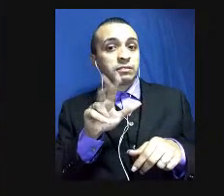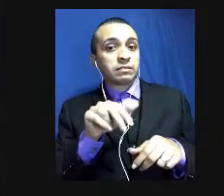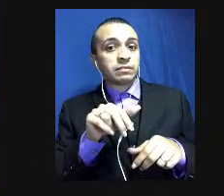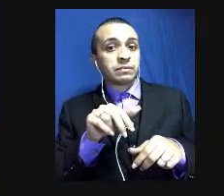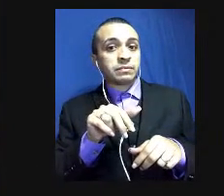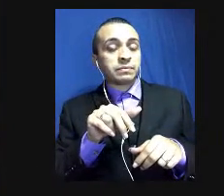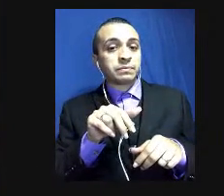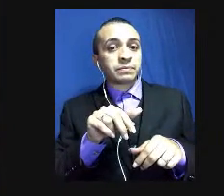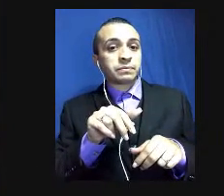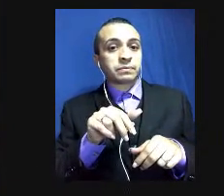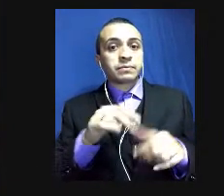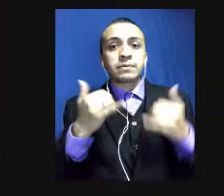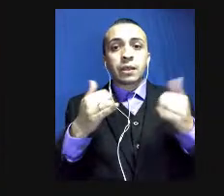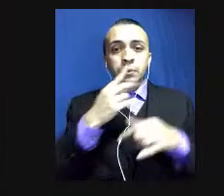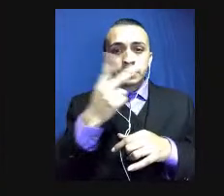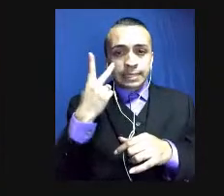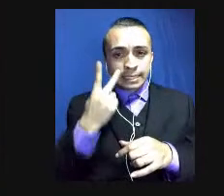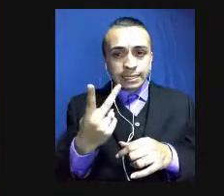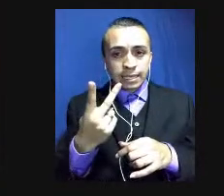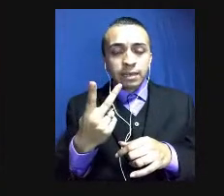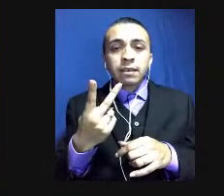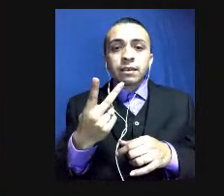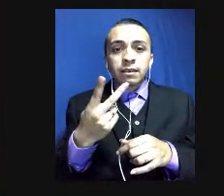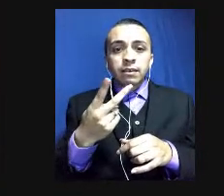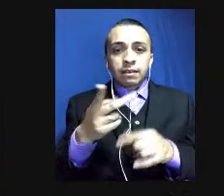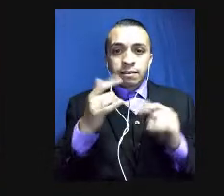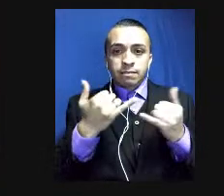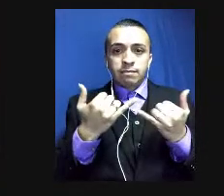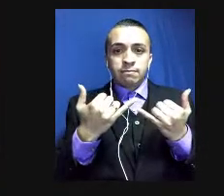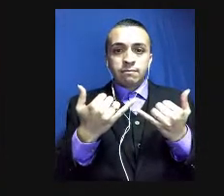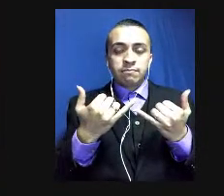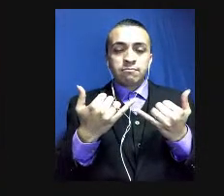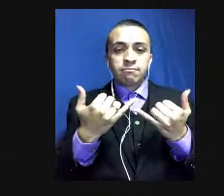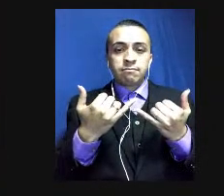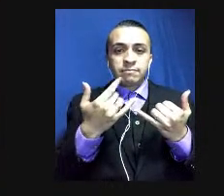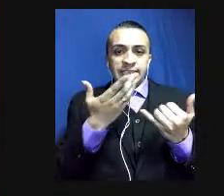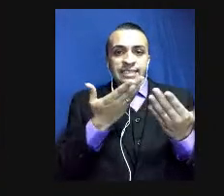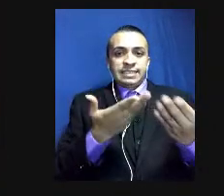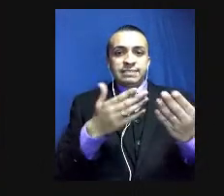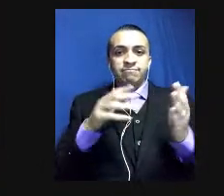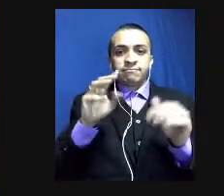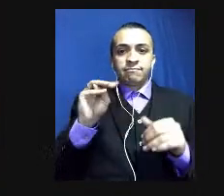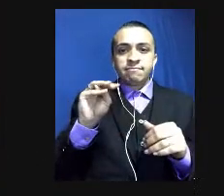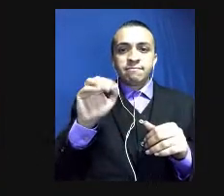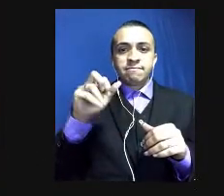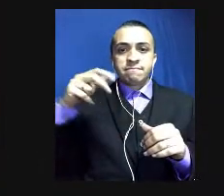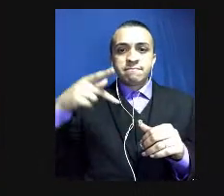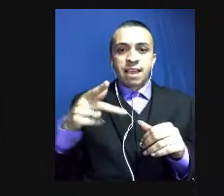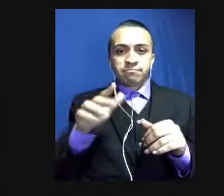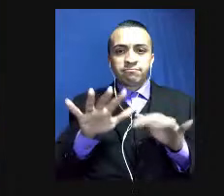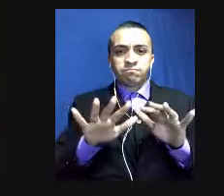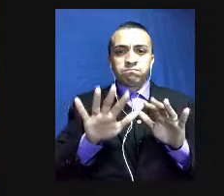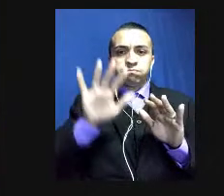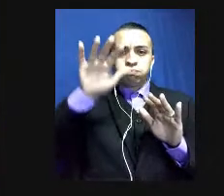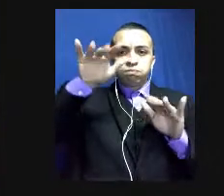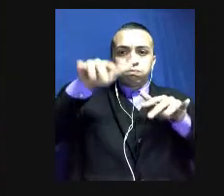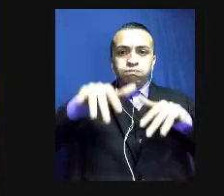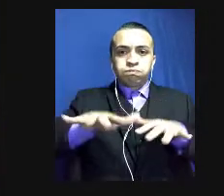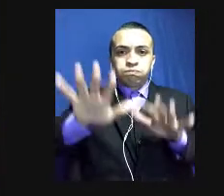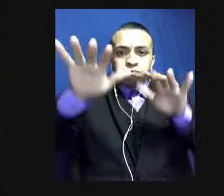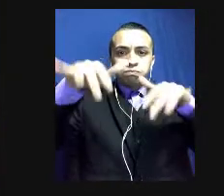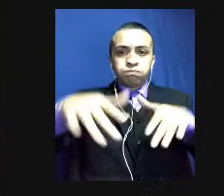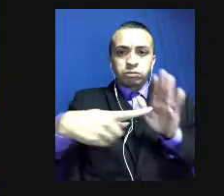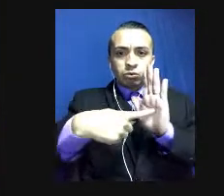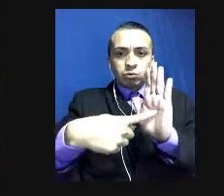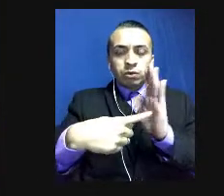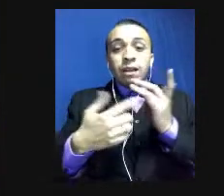Right. You can see now, I moved it over into a topographic map for reference for everyone, and it shows that the Lion's Fire at the top. That fire behavior